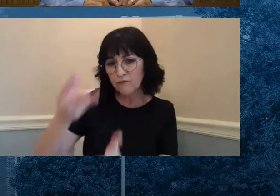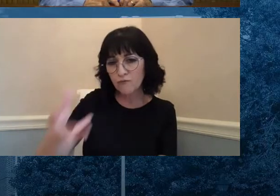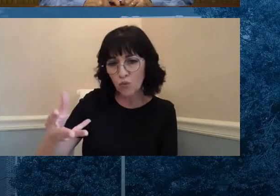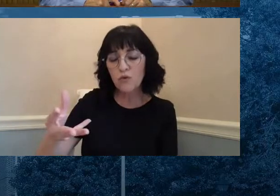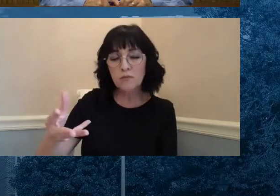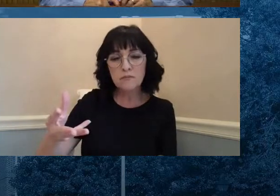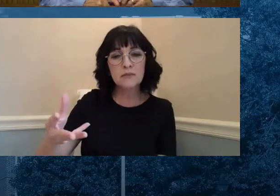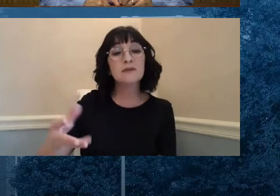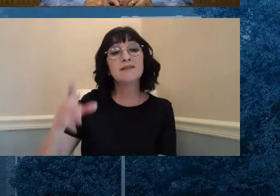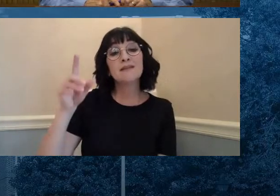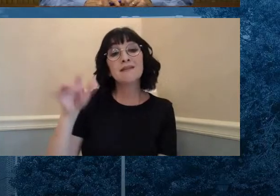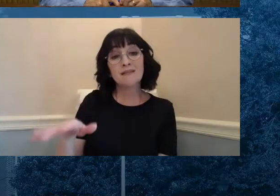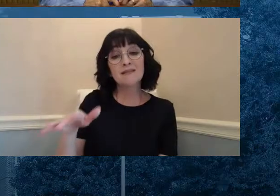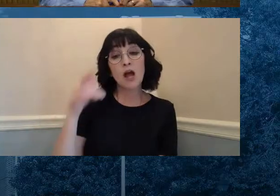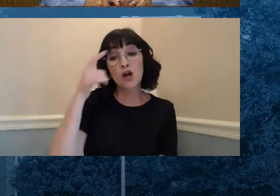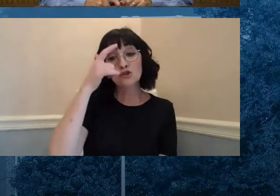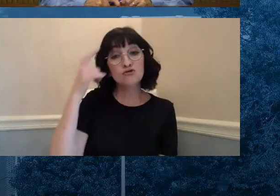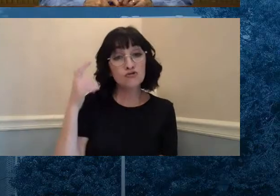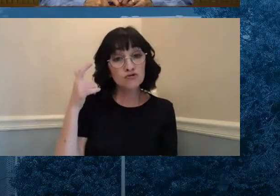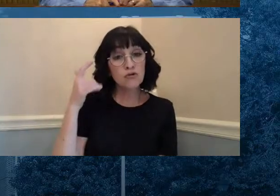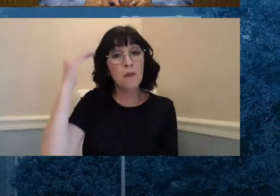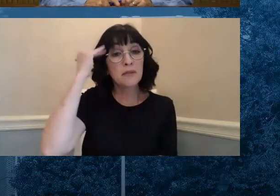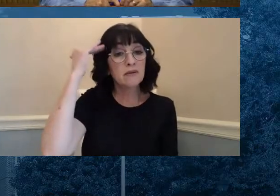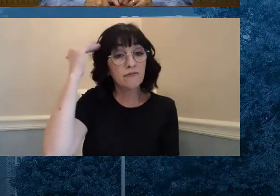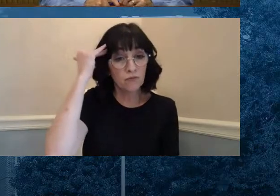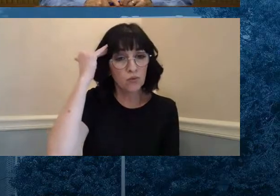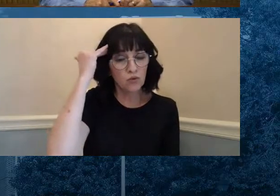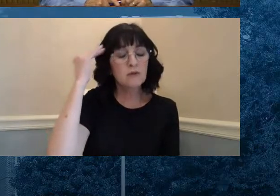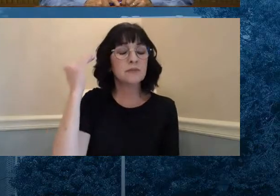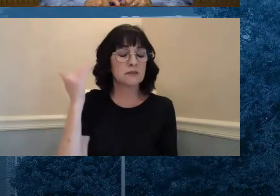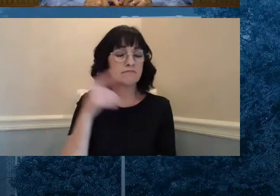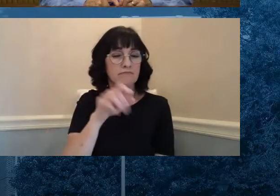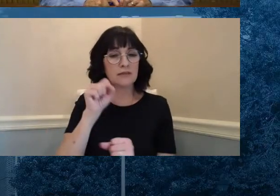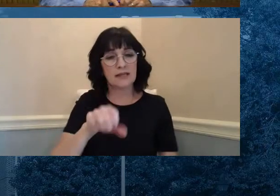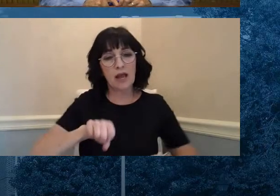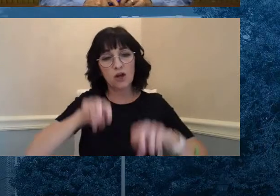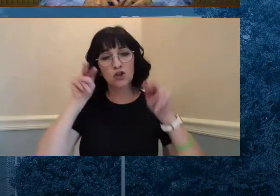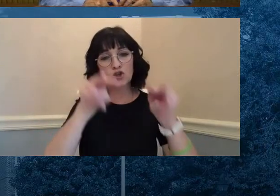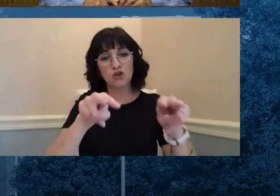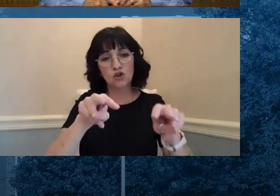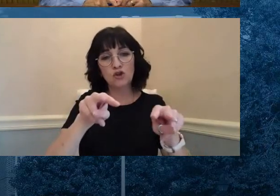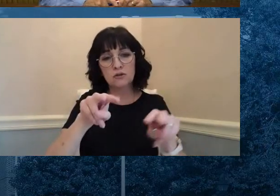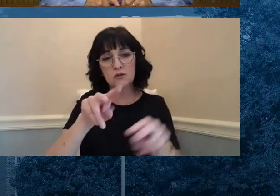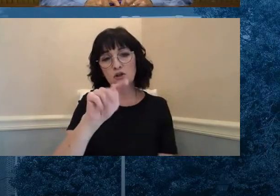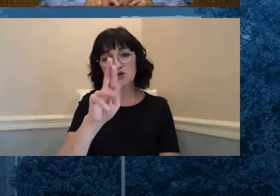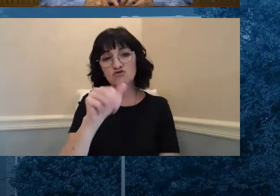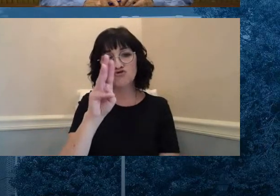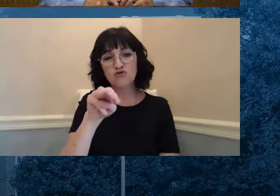organization's virtual events, you can go to Trauma Matters Delaware